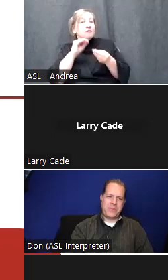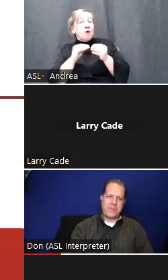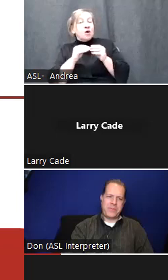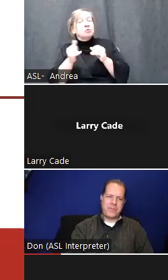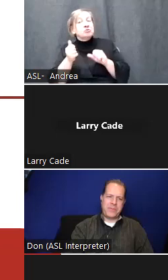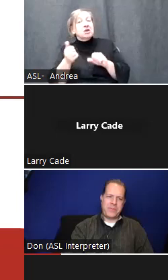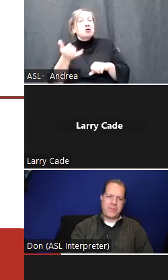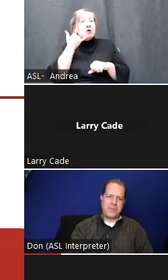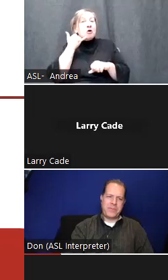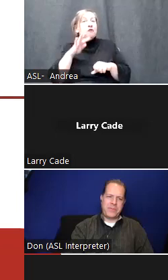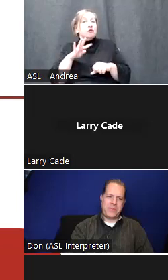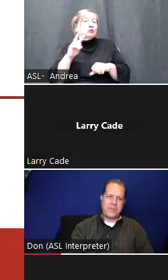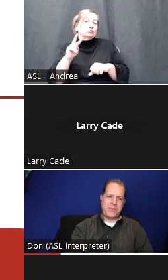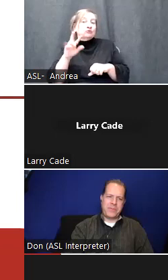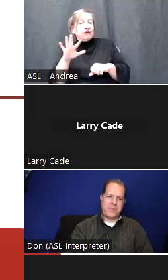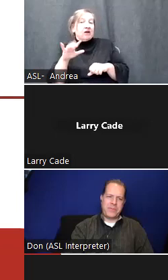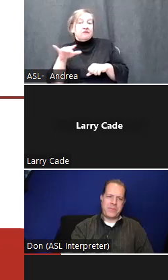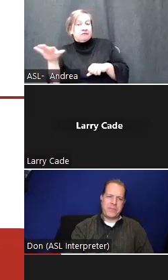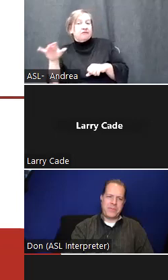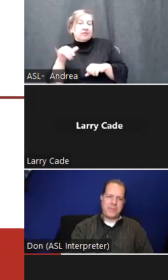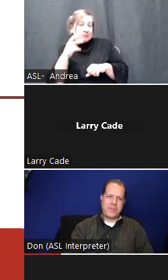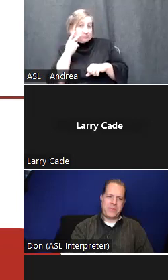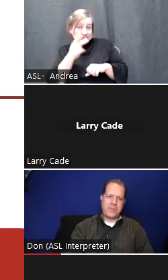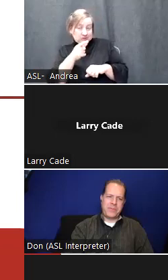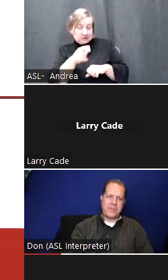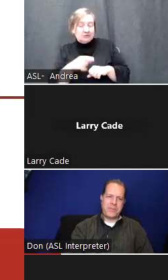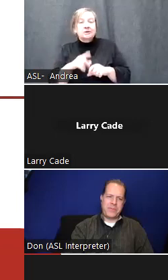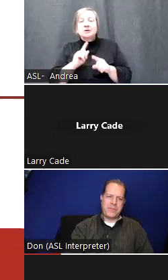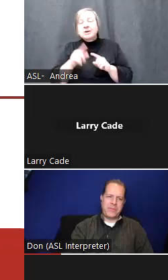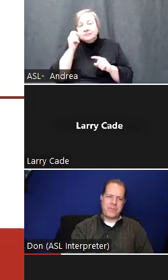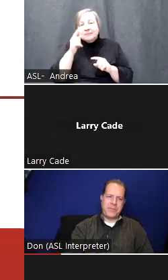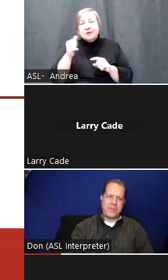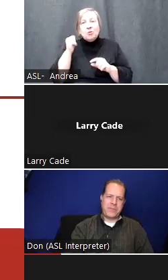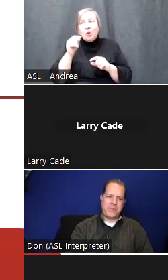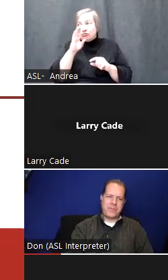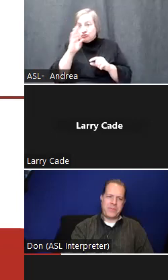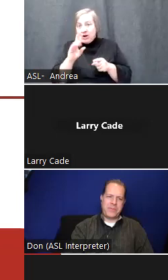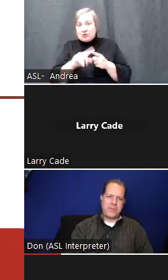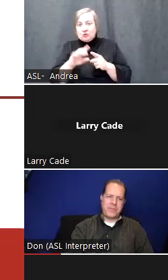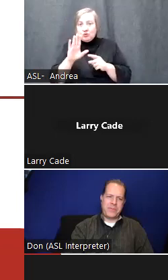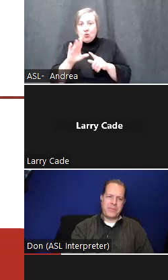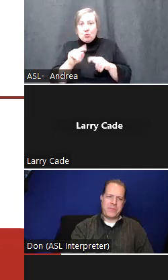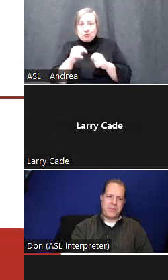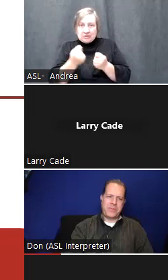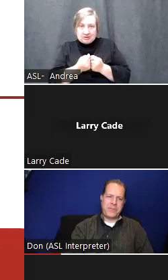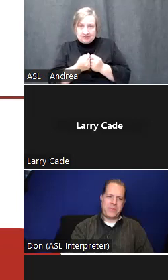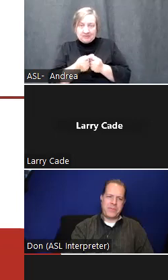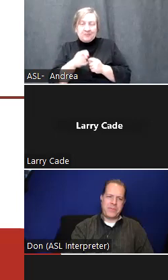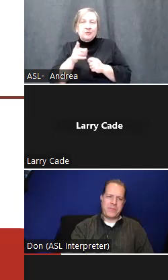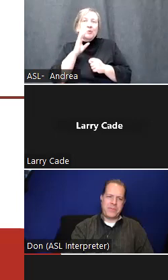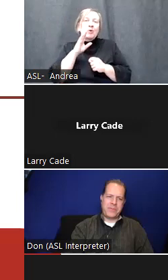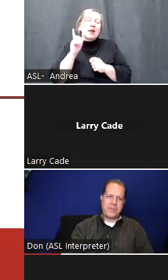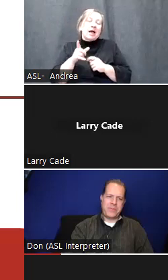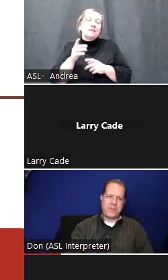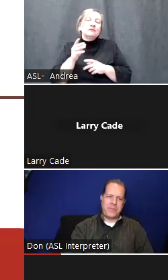call the 425 number you see on the screen, but it won't go directly to your team. You will have to let